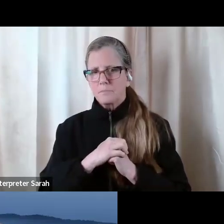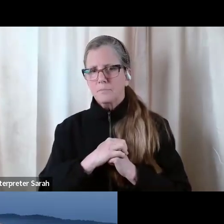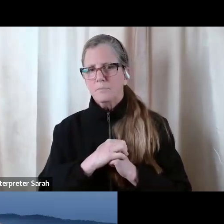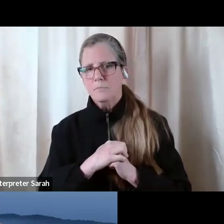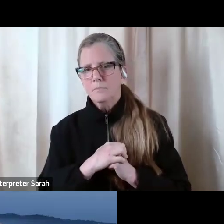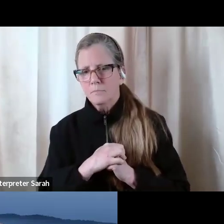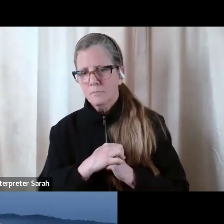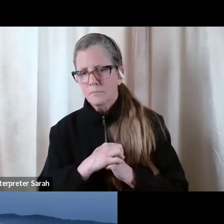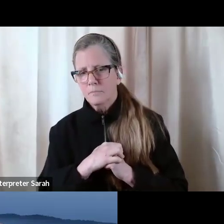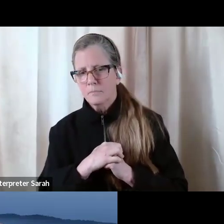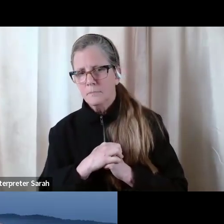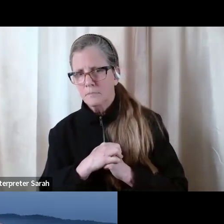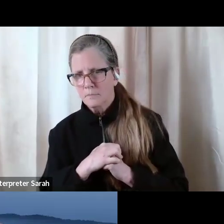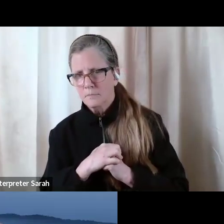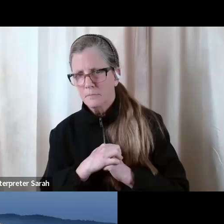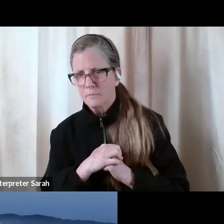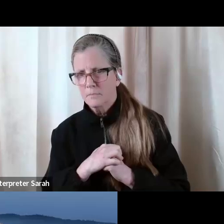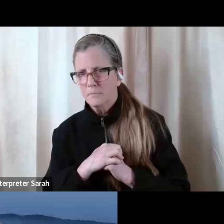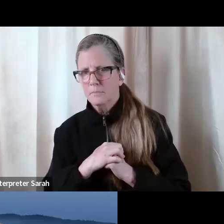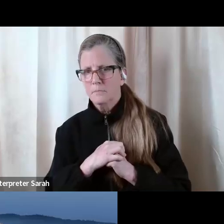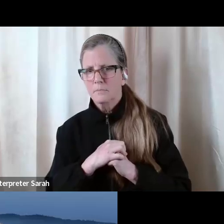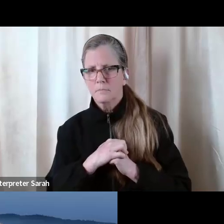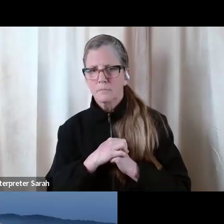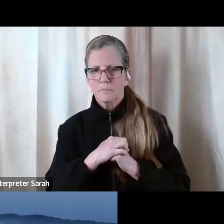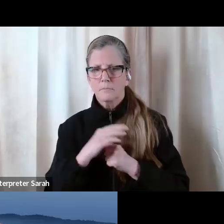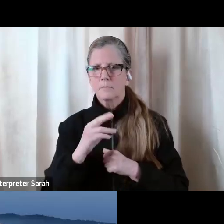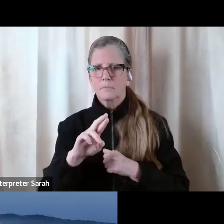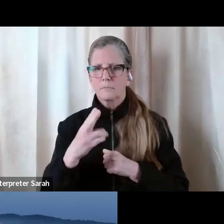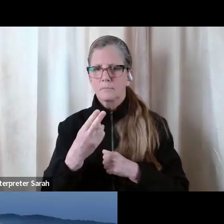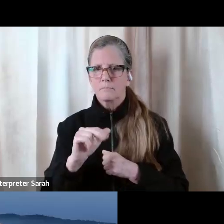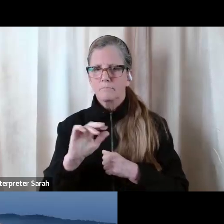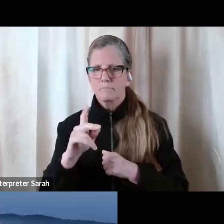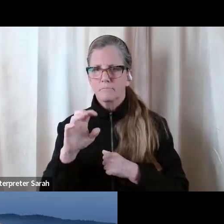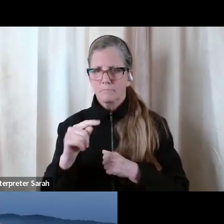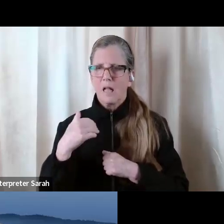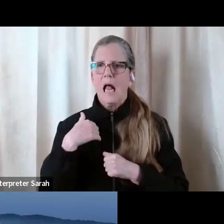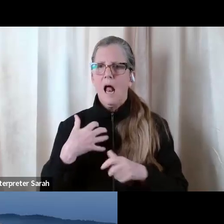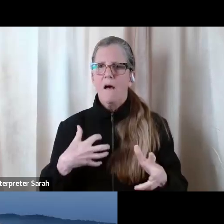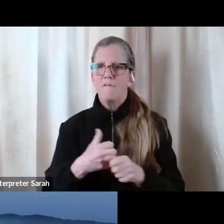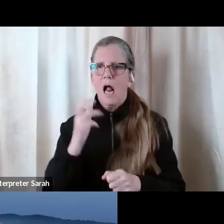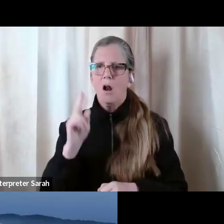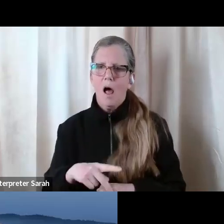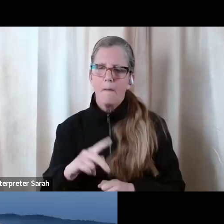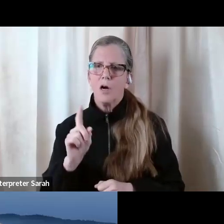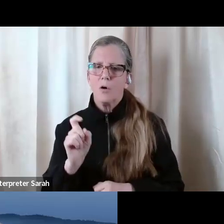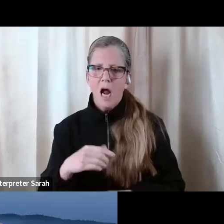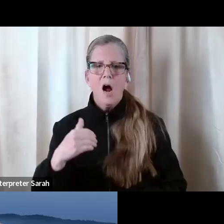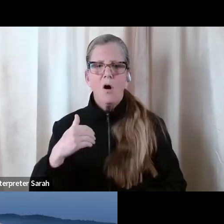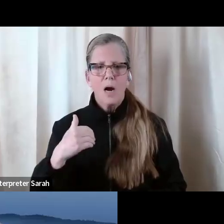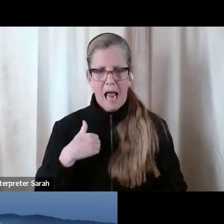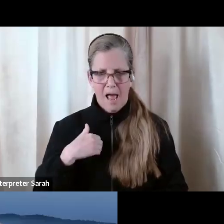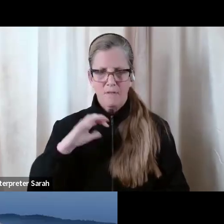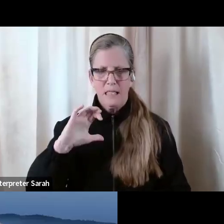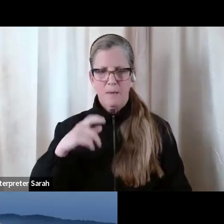I think Mr. Hackett had a follow-up question. We do have a CPCN, which is a small shop, and the information